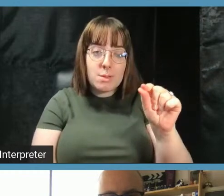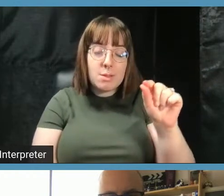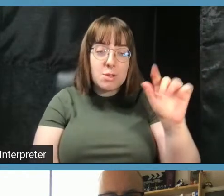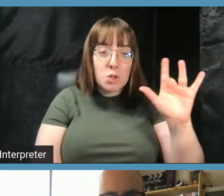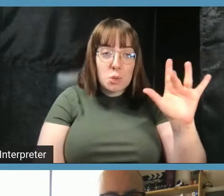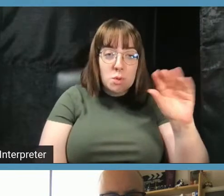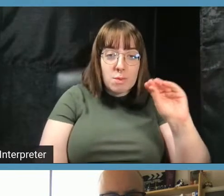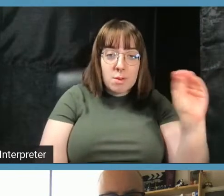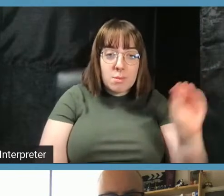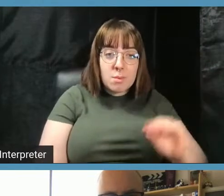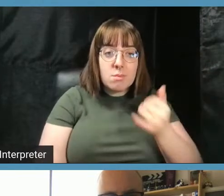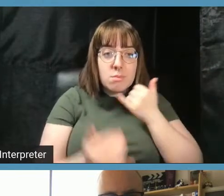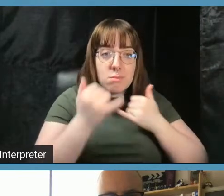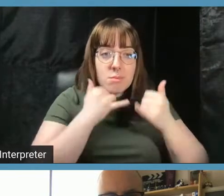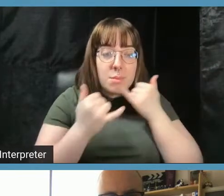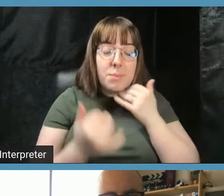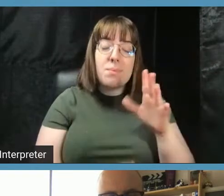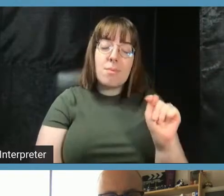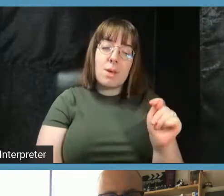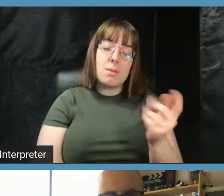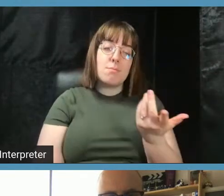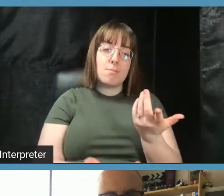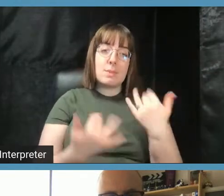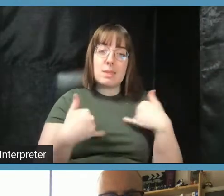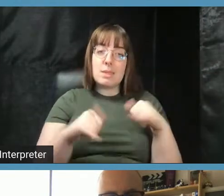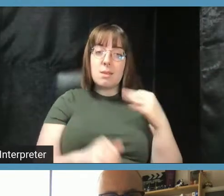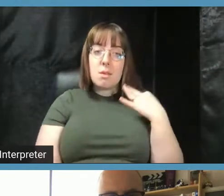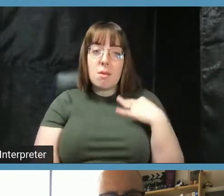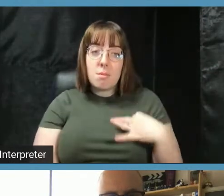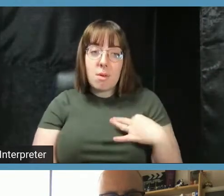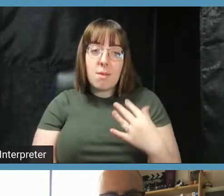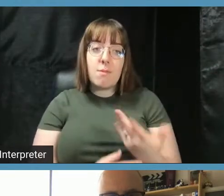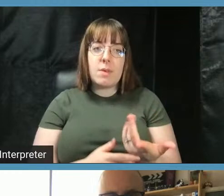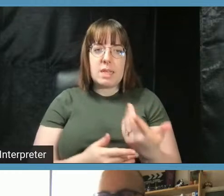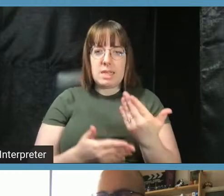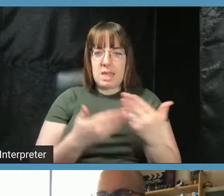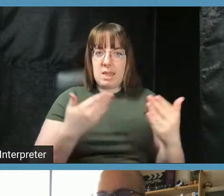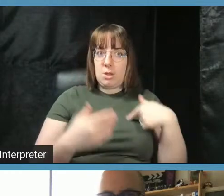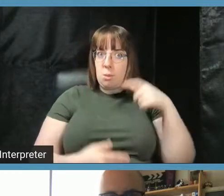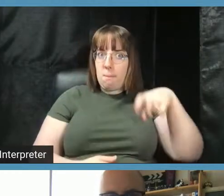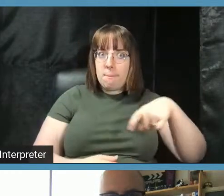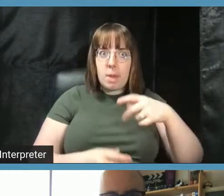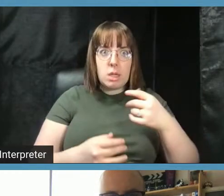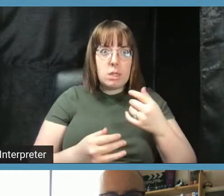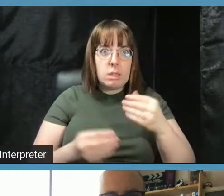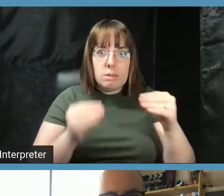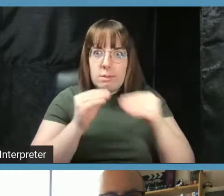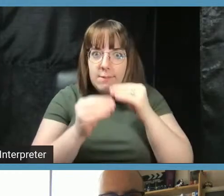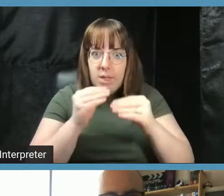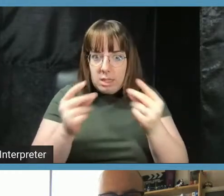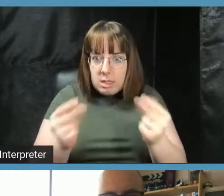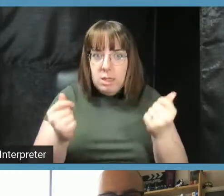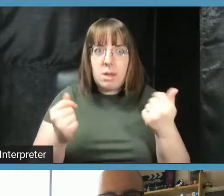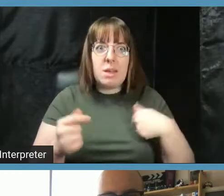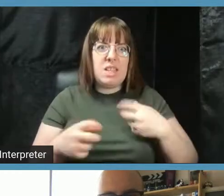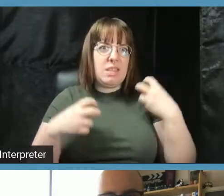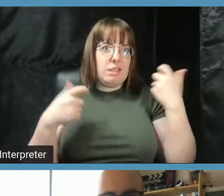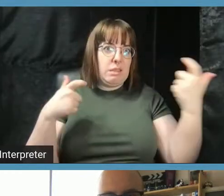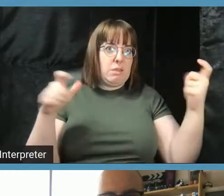errors, but it will at least tell you about all of the low-hanging fruit when it comes to accessibility on the page.